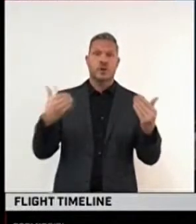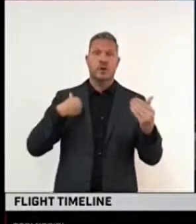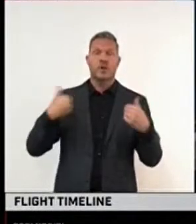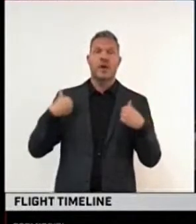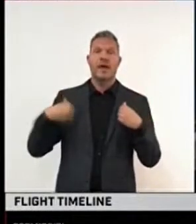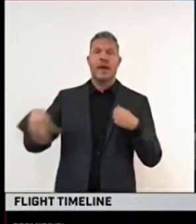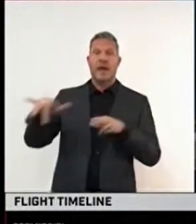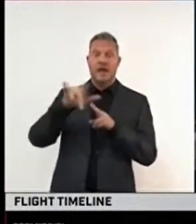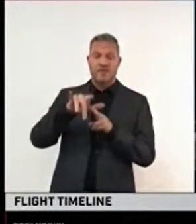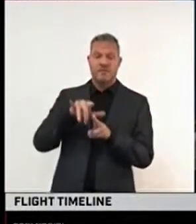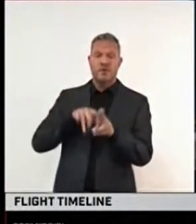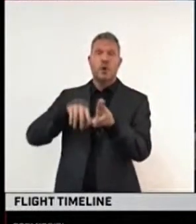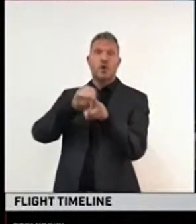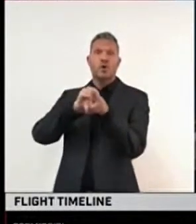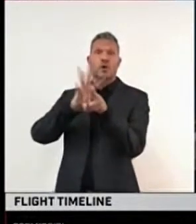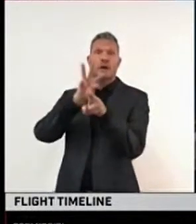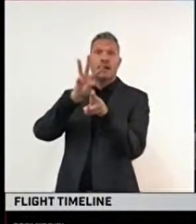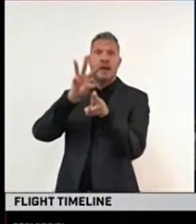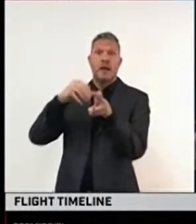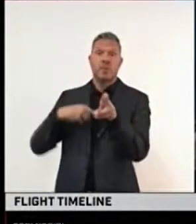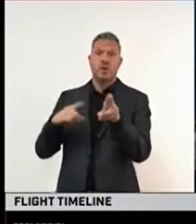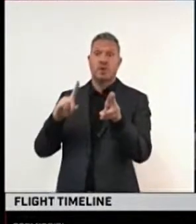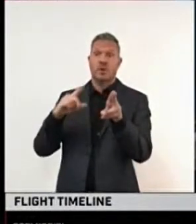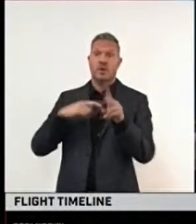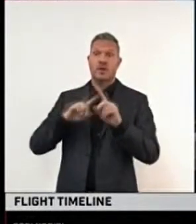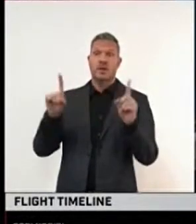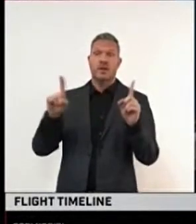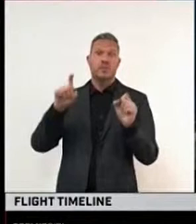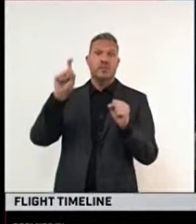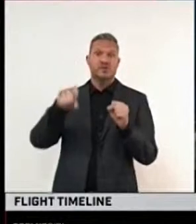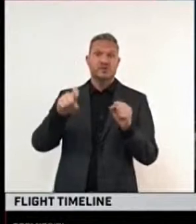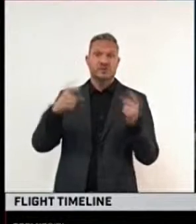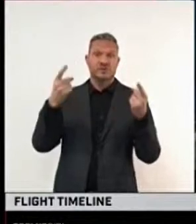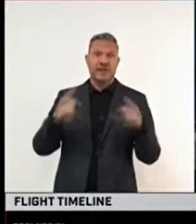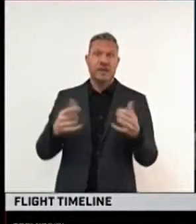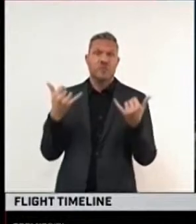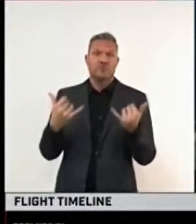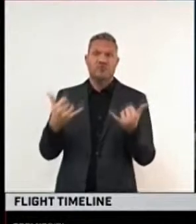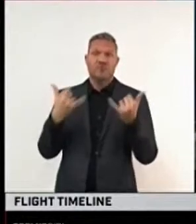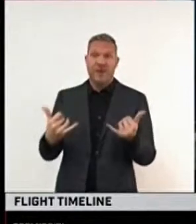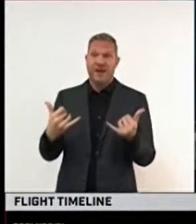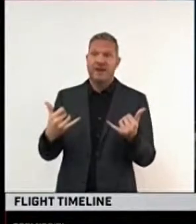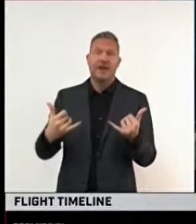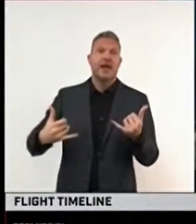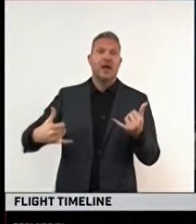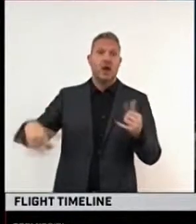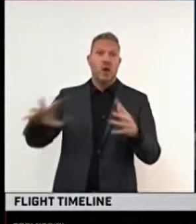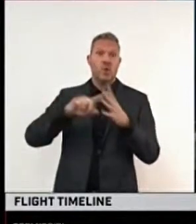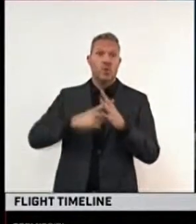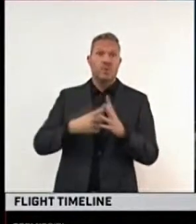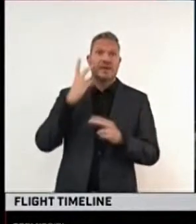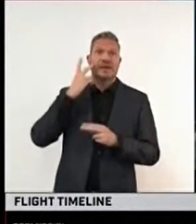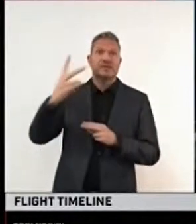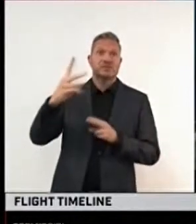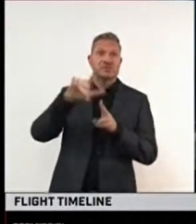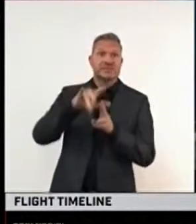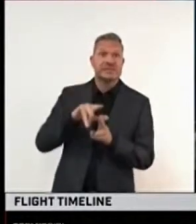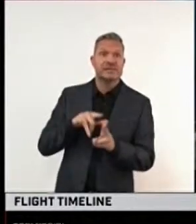drop, but we should be able to acquire that telemetry right afterwards and begin seeing Launcher 1 on her